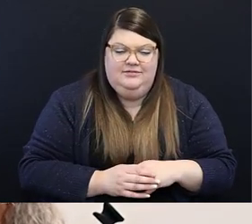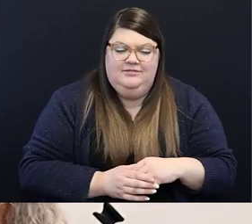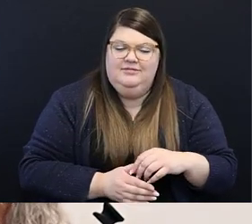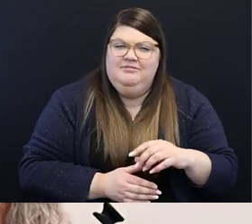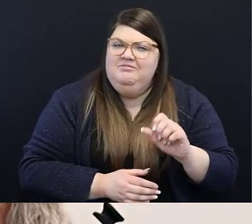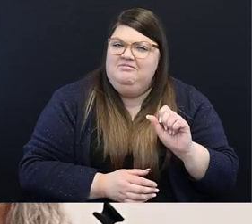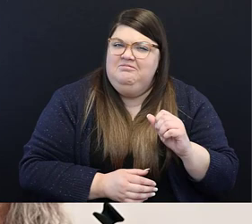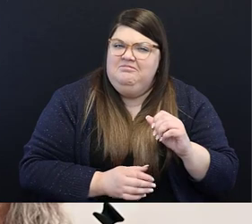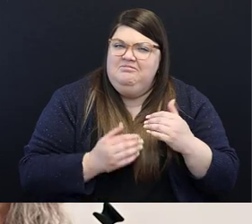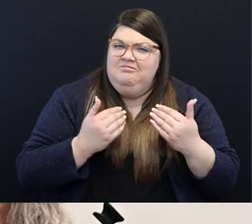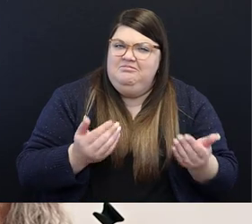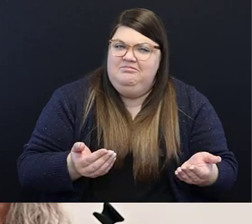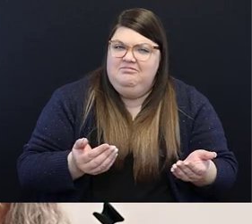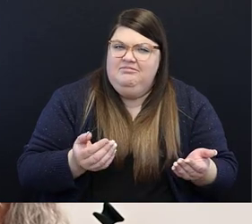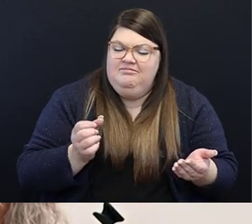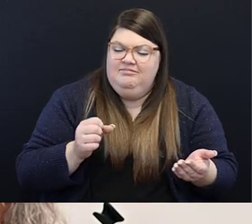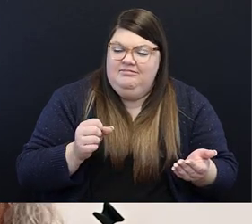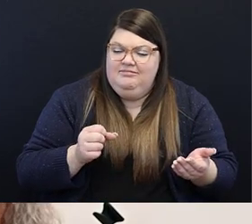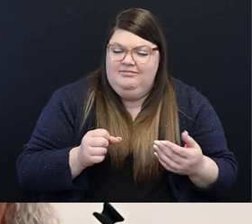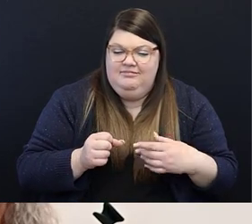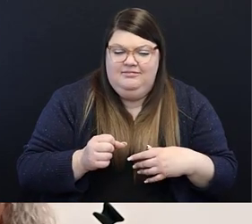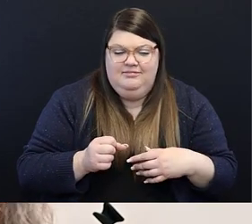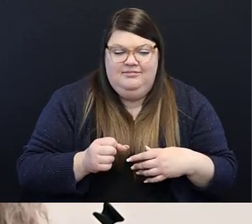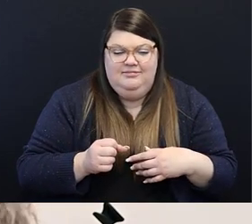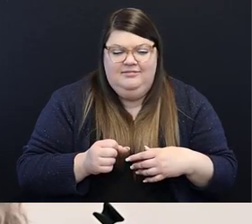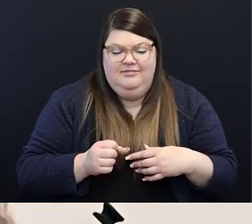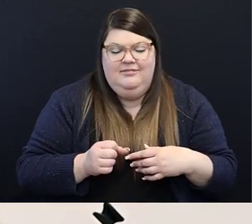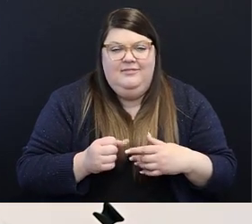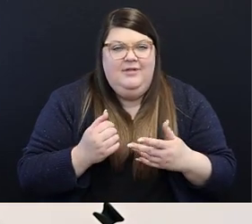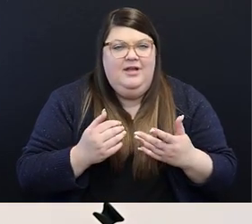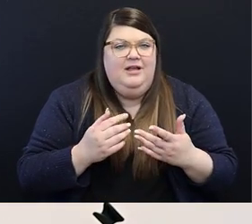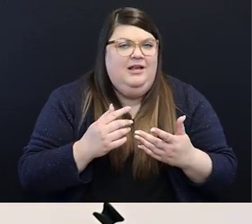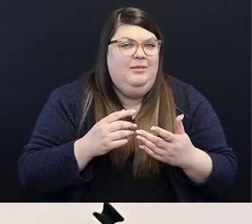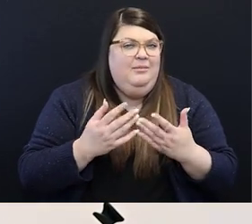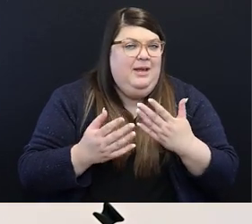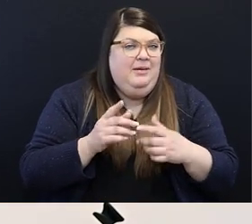Yeah, you can do that. Come on. Unless you're impossible to get to.